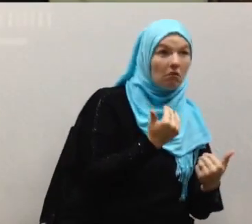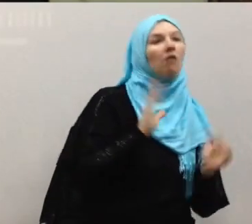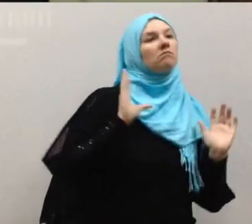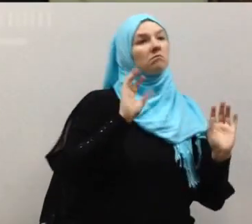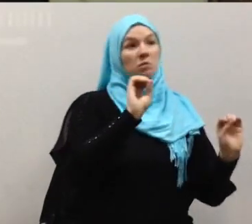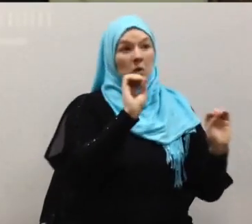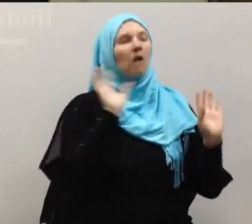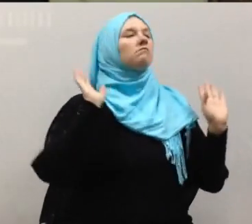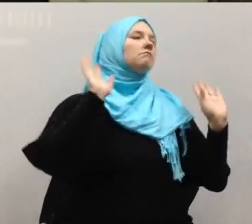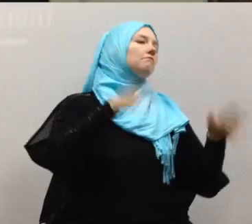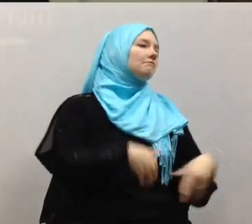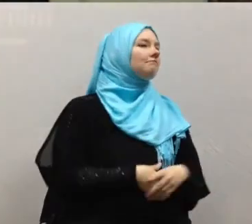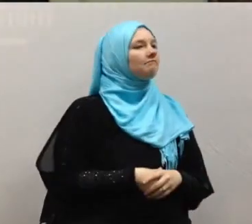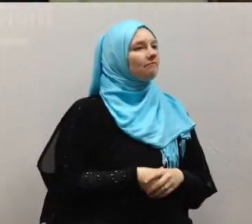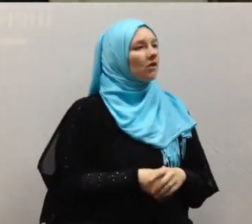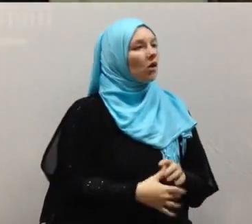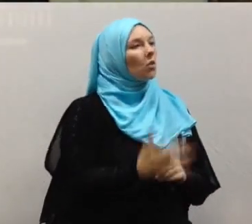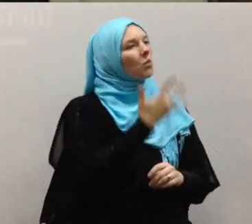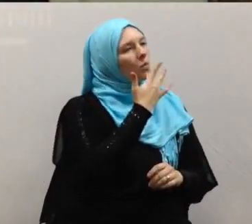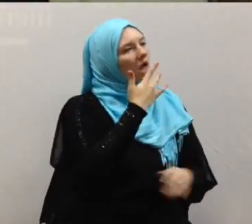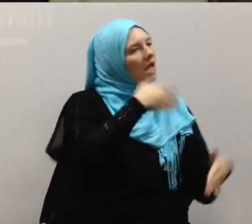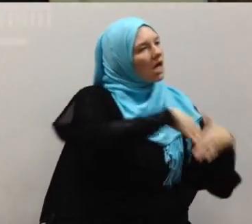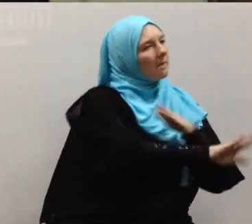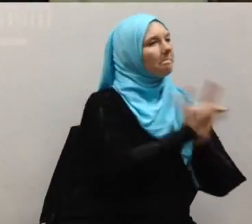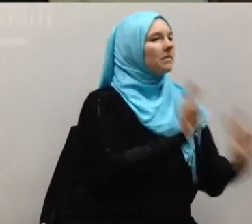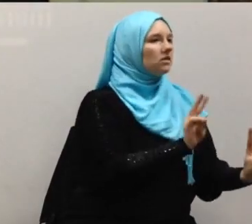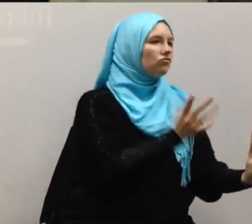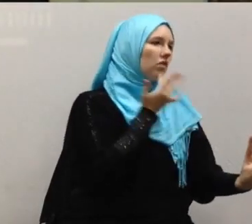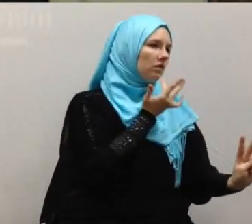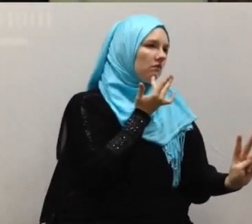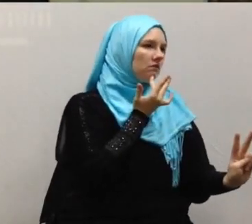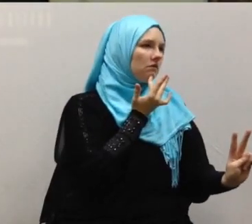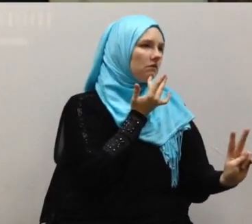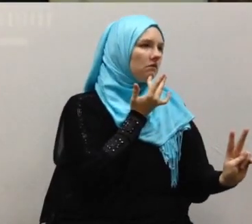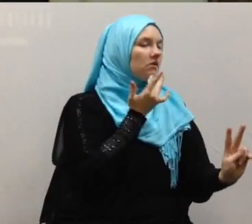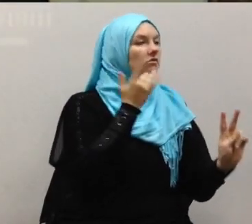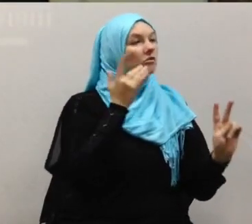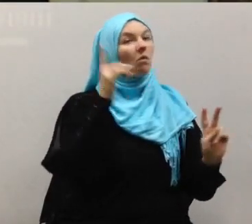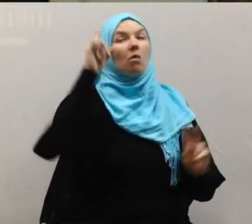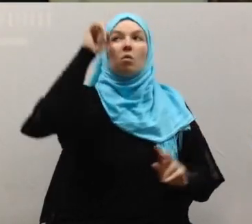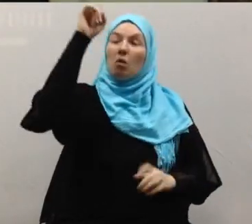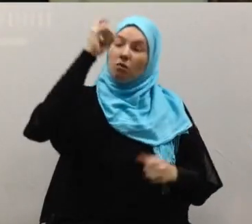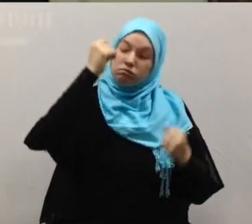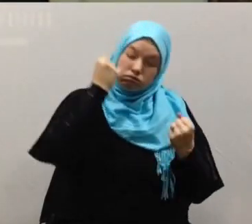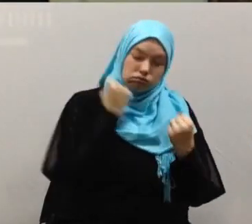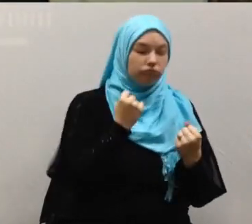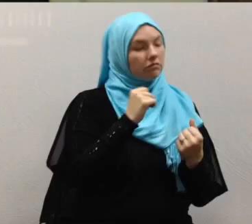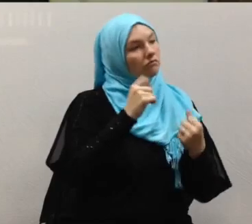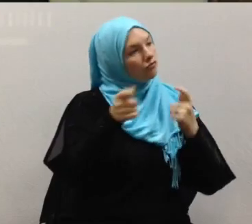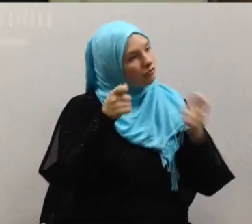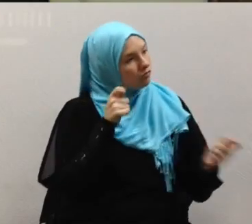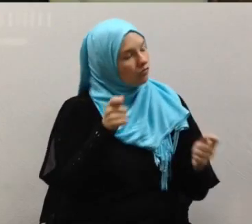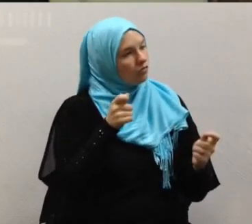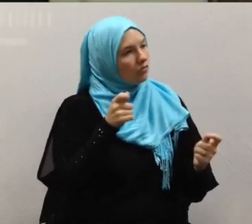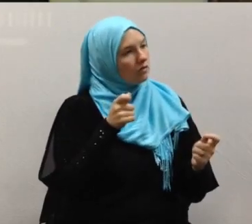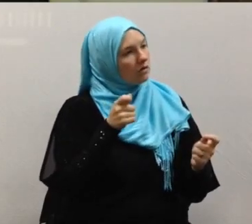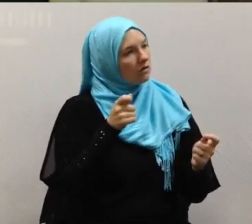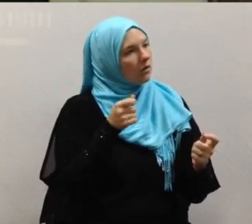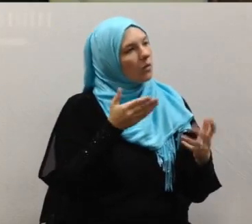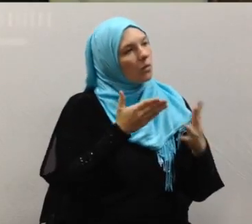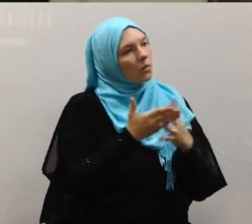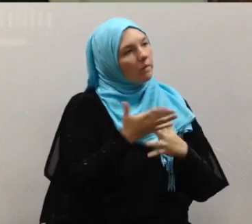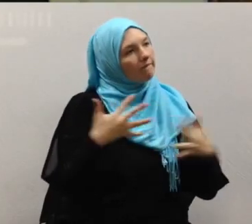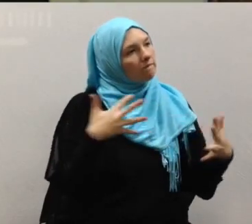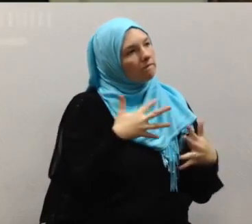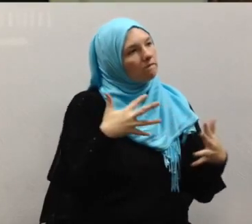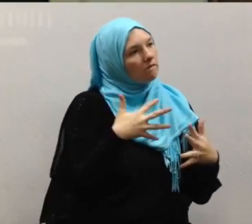peacefully. So Allah, in his might and control, threw fear in the hearts of the disbelievers, and